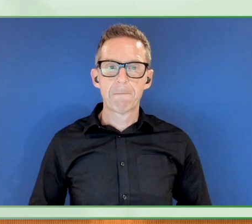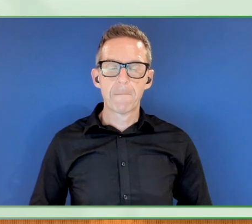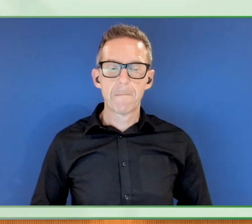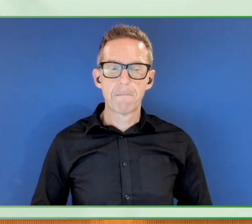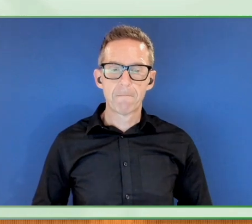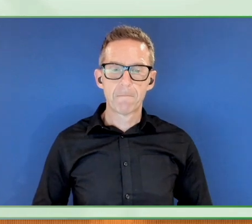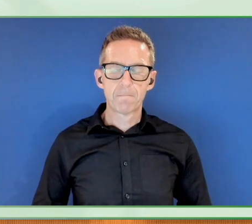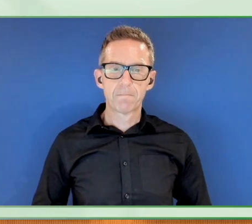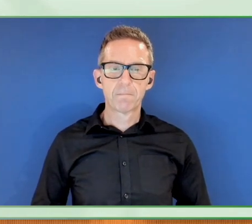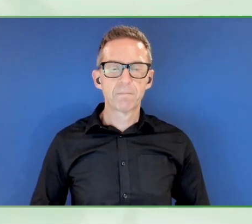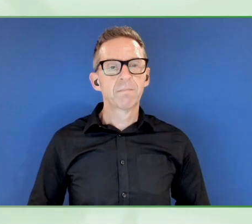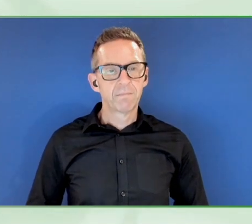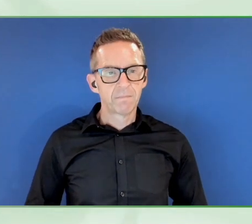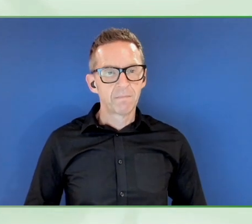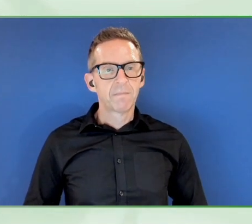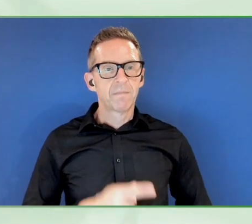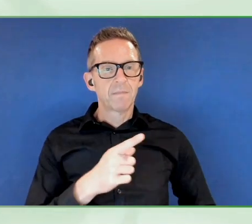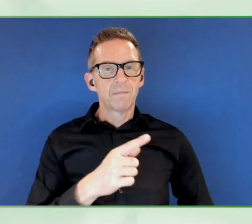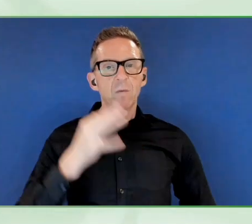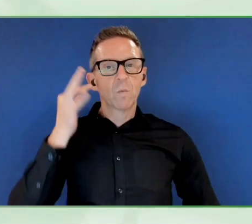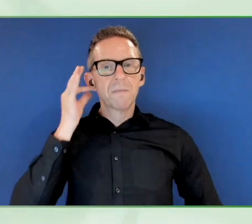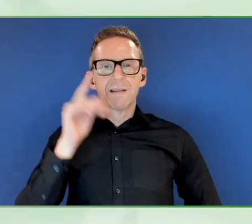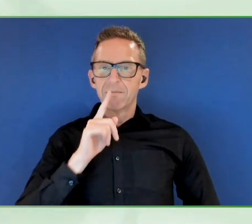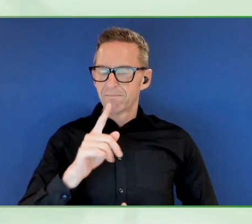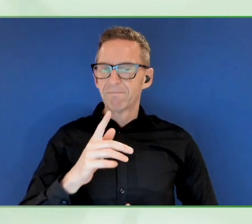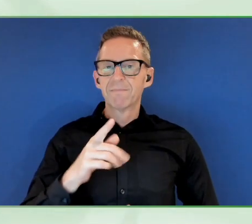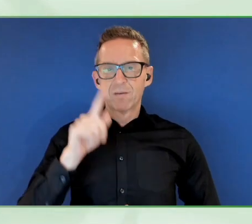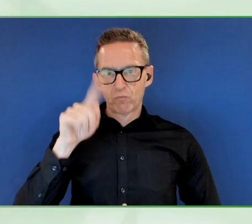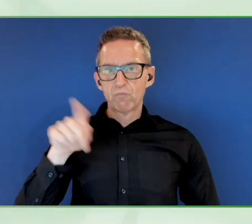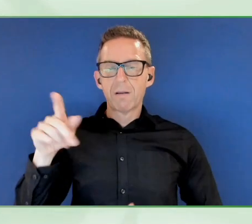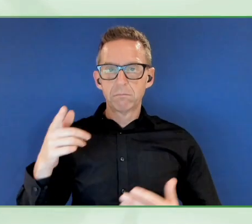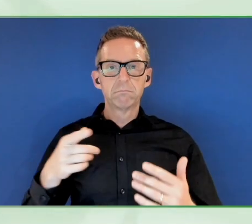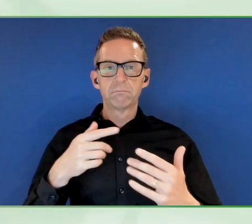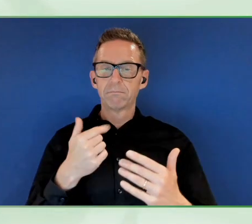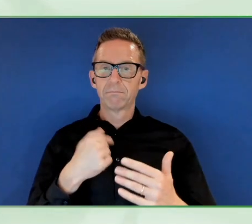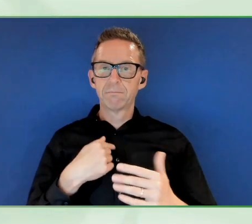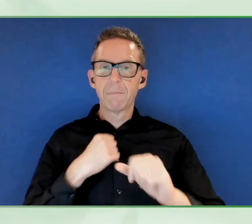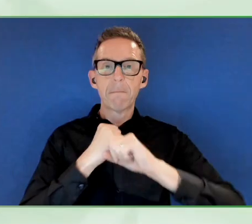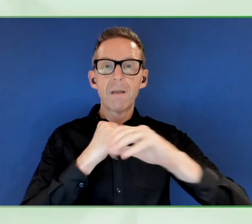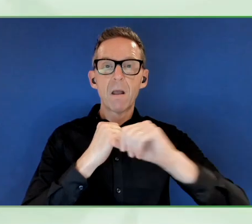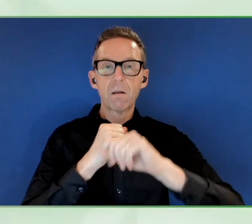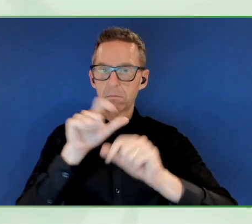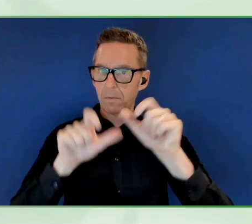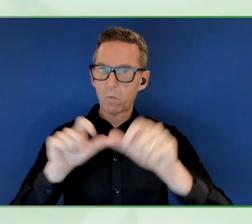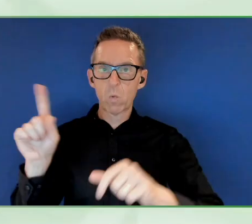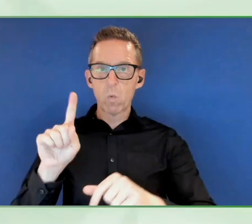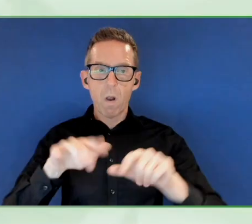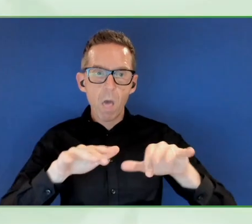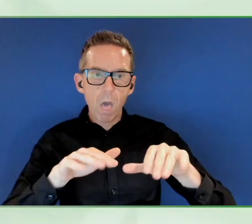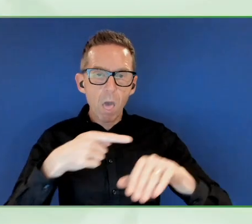Our marketing department is already aware. People don't go to our website to know about our LMS. But Sigbjørn.